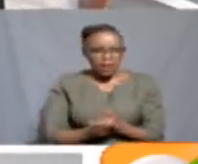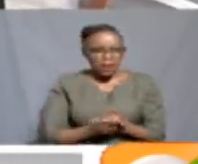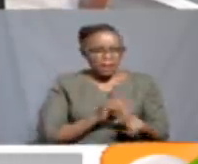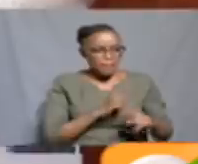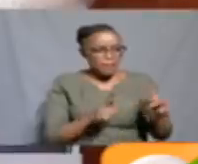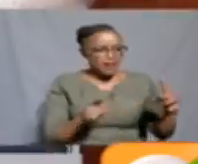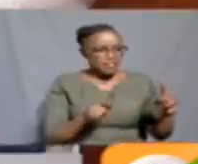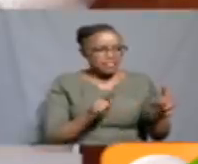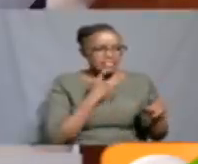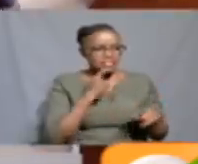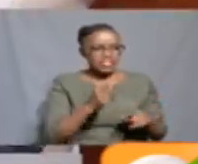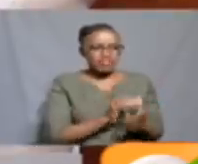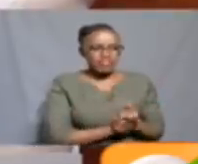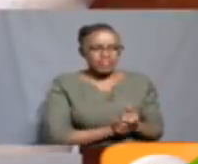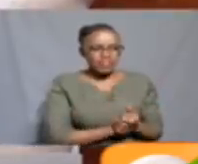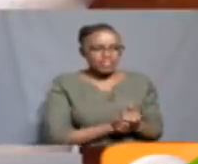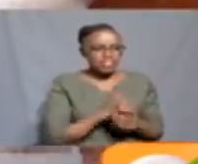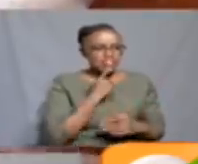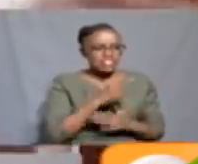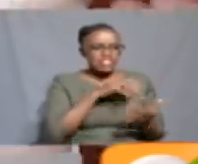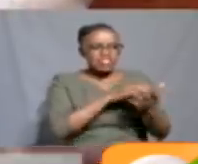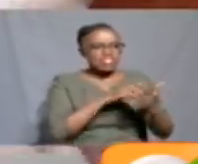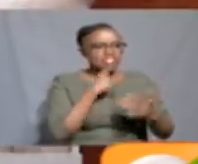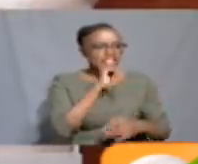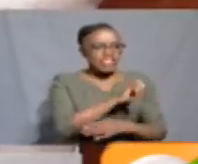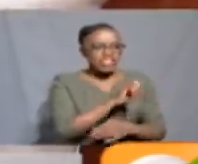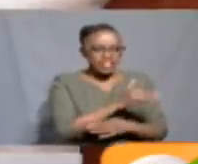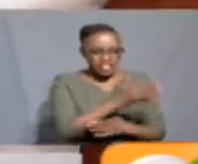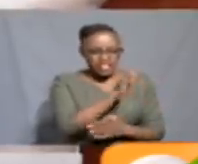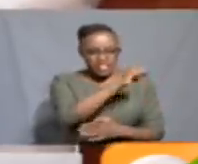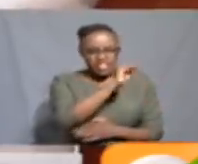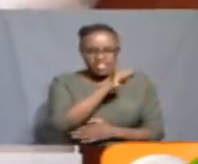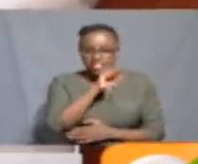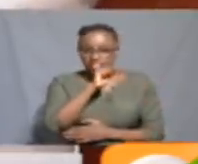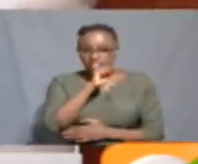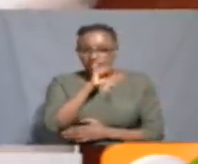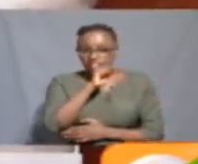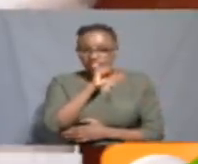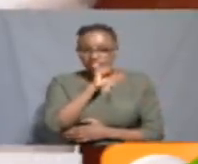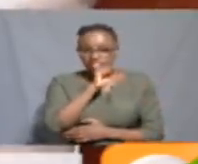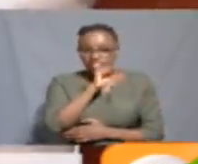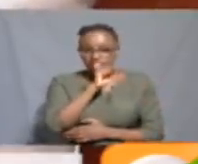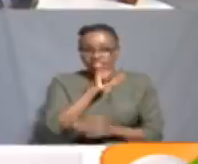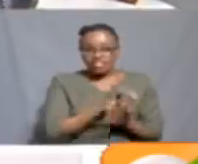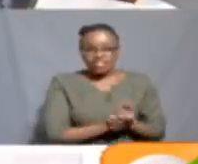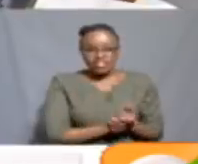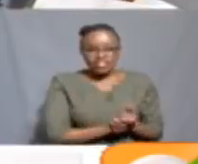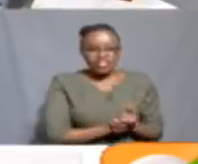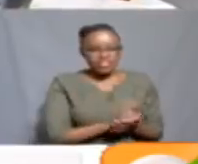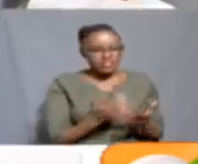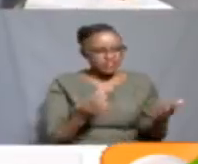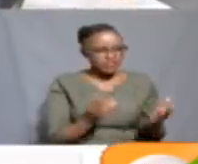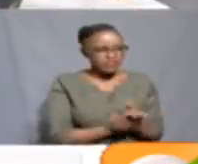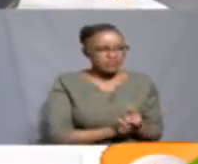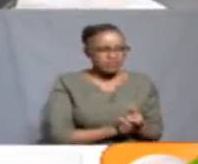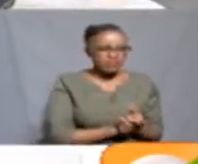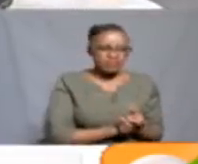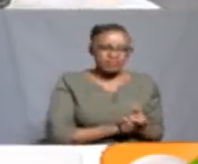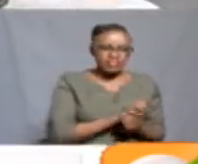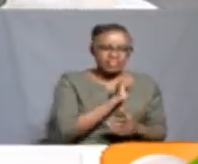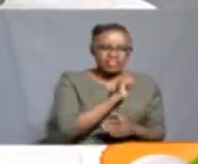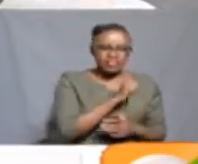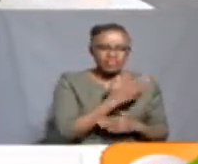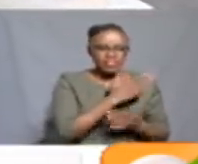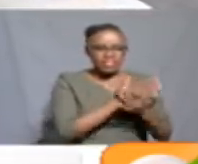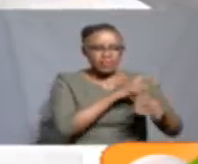means you can't just have a conversation at that time. Yeah, but you know, he was in the room. Yeah. Because he comes, he was